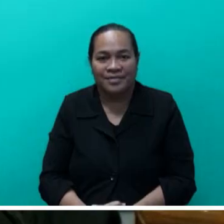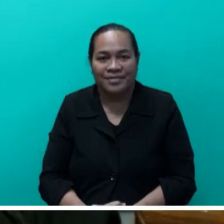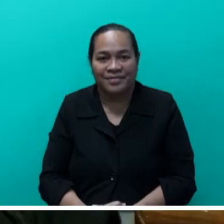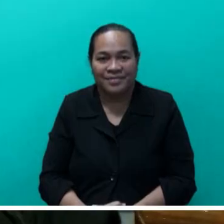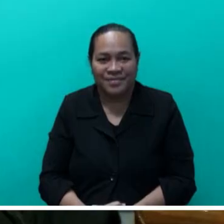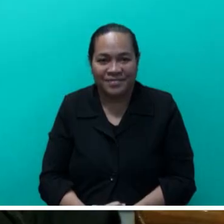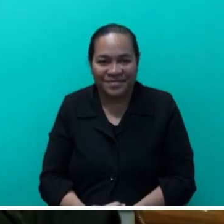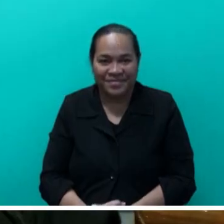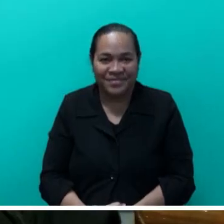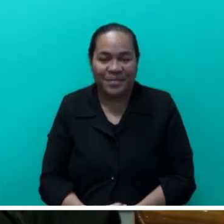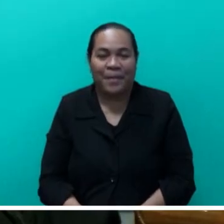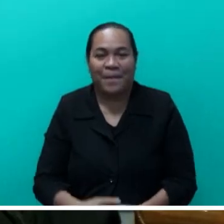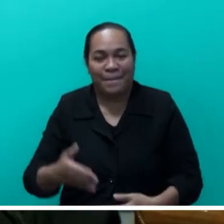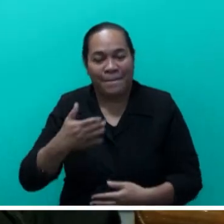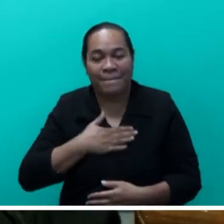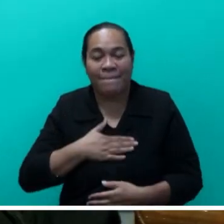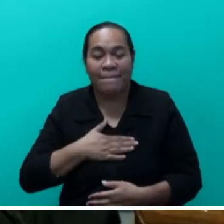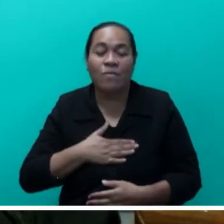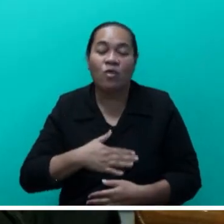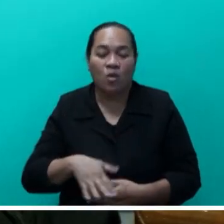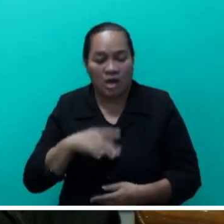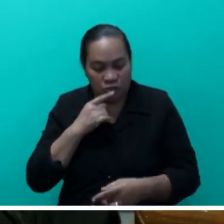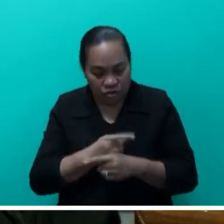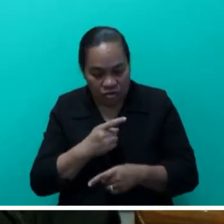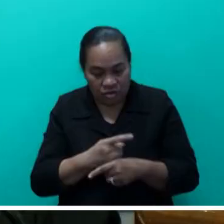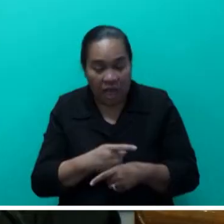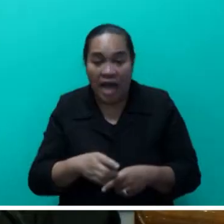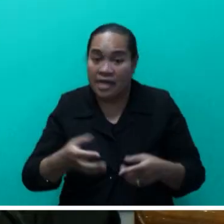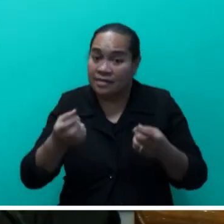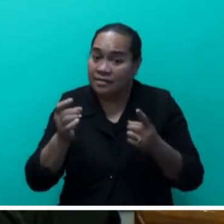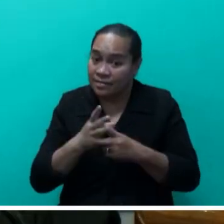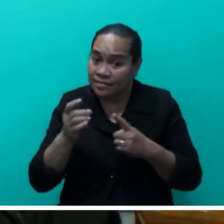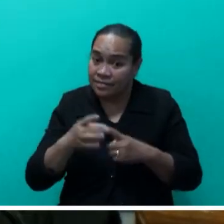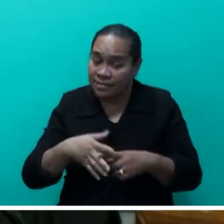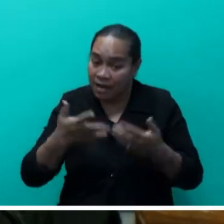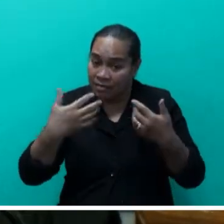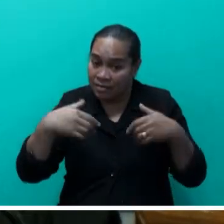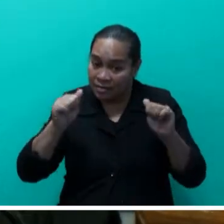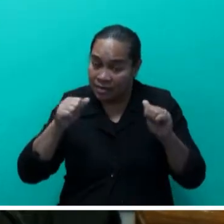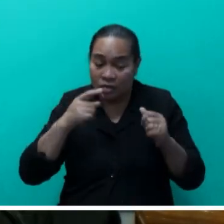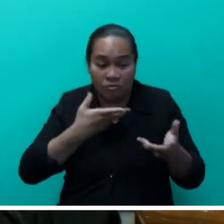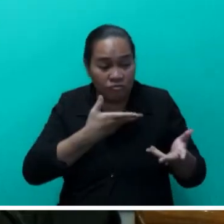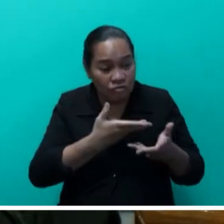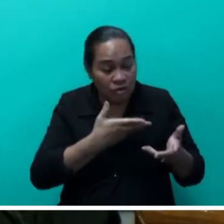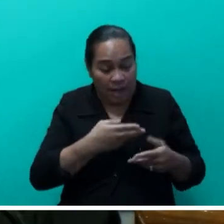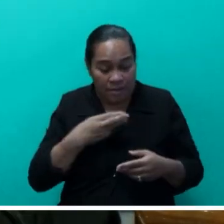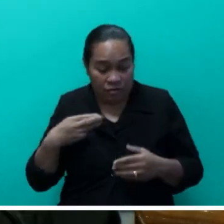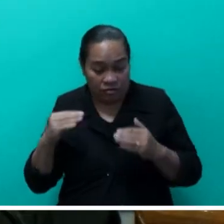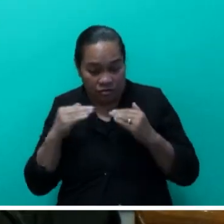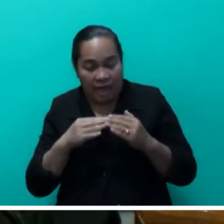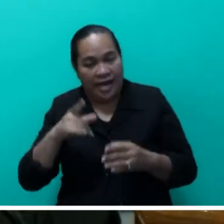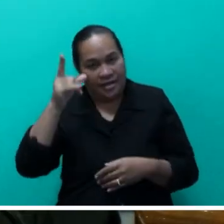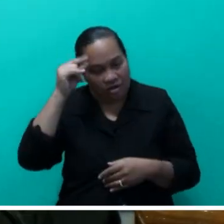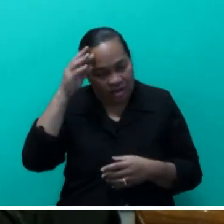I would like to highlight a significant milestone between a collaboration between the Ministry of Justice and the Itoke